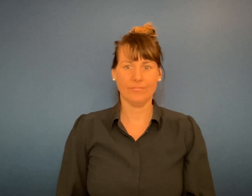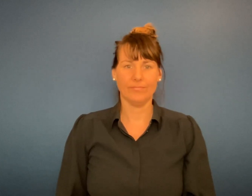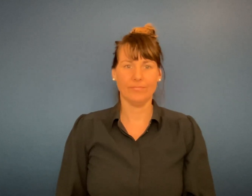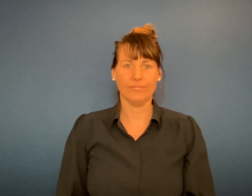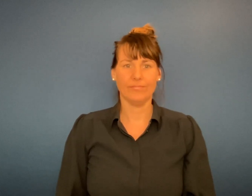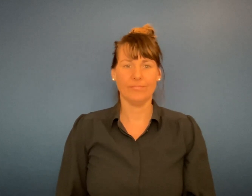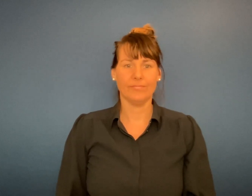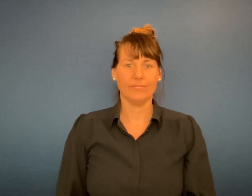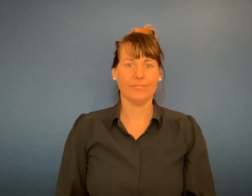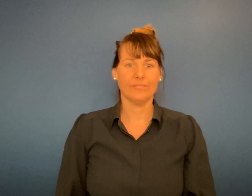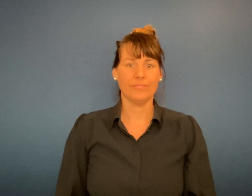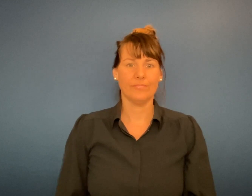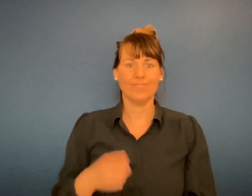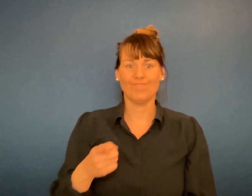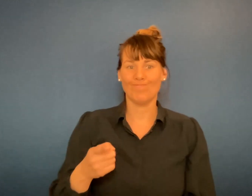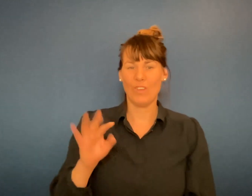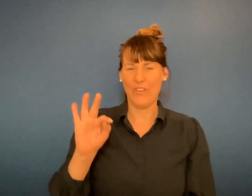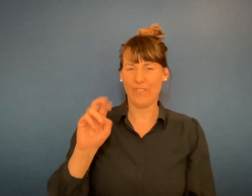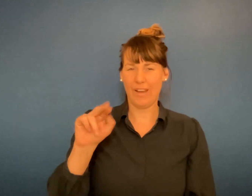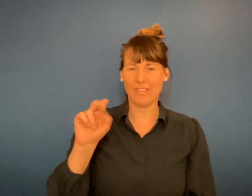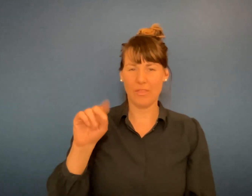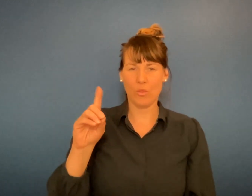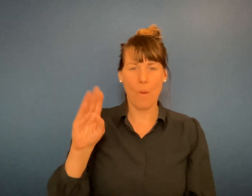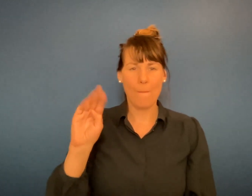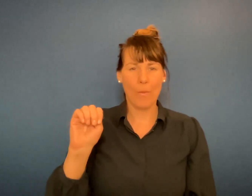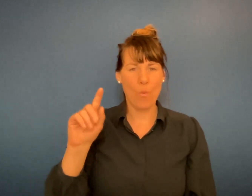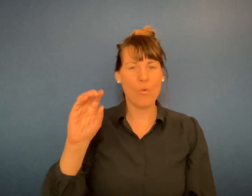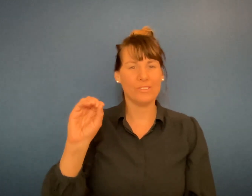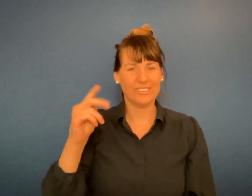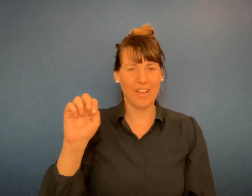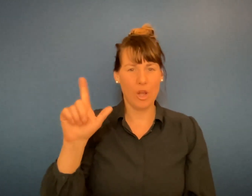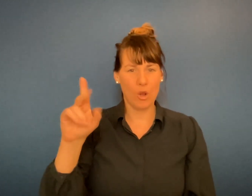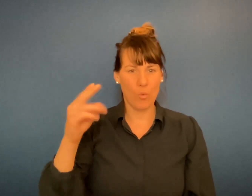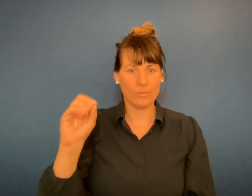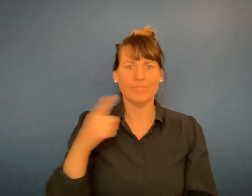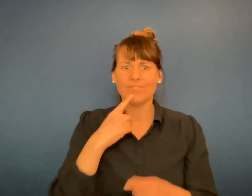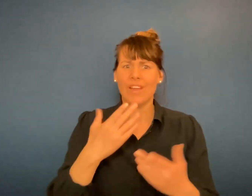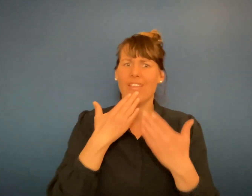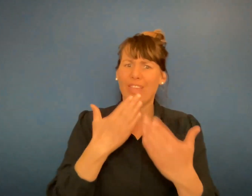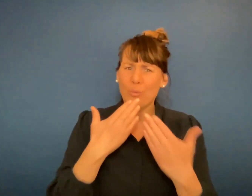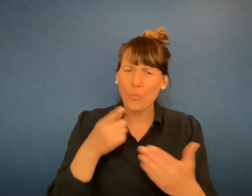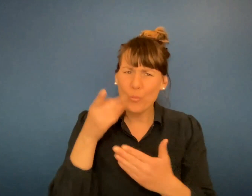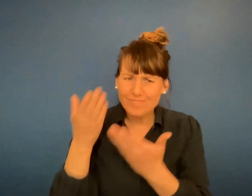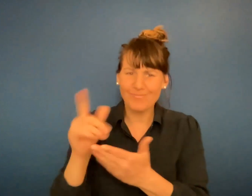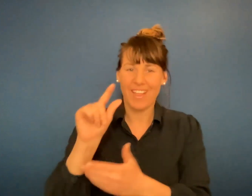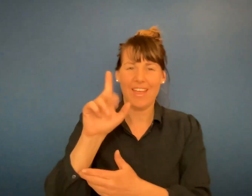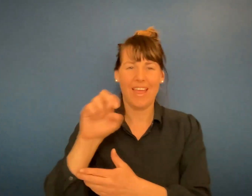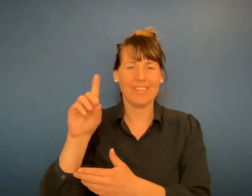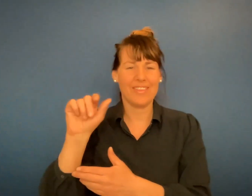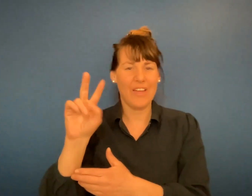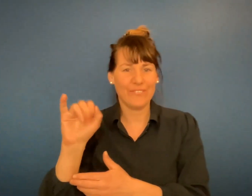Philippines is rather fascinating and perhaps a model to be followed by so many other countries in